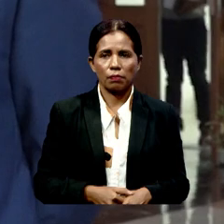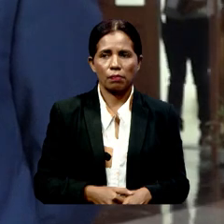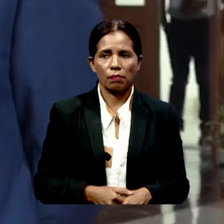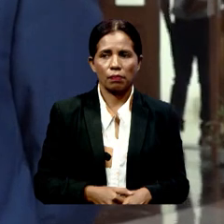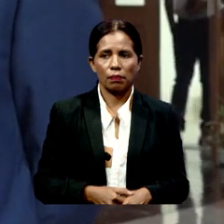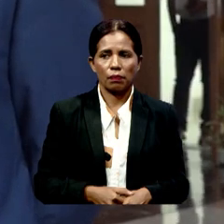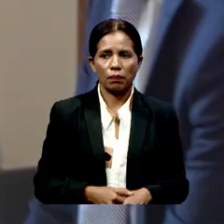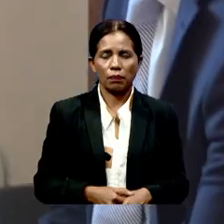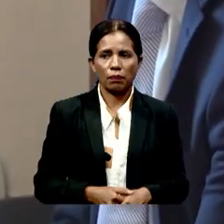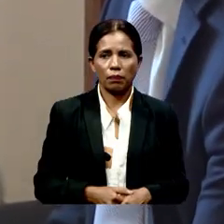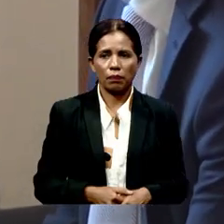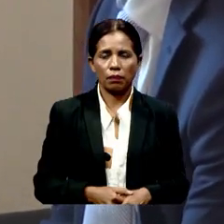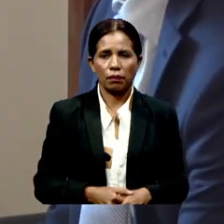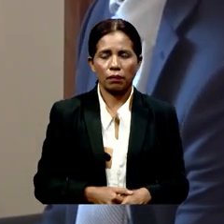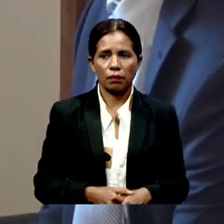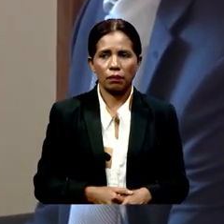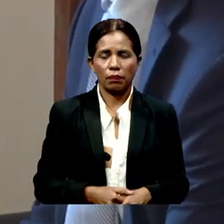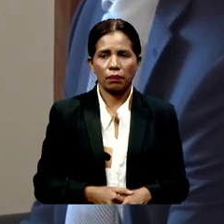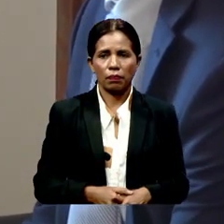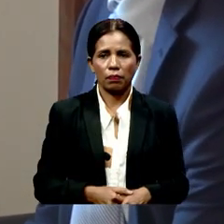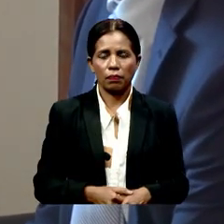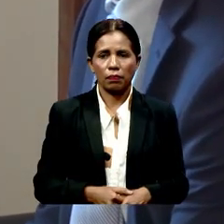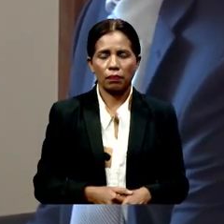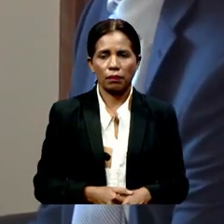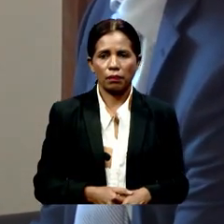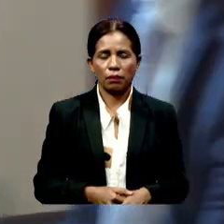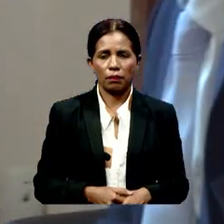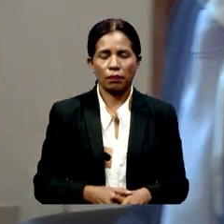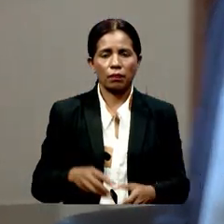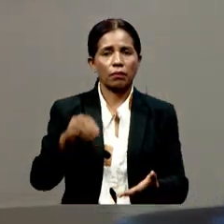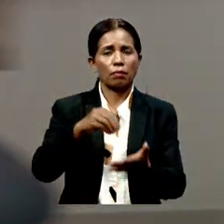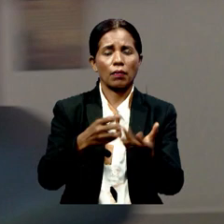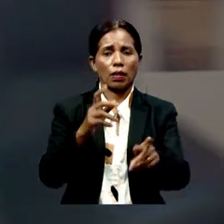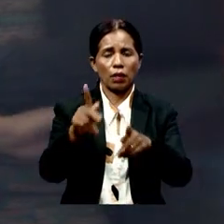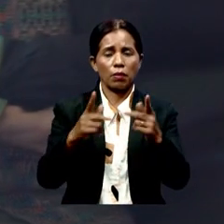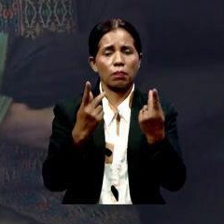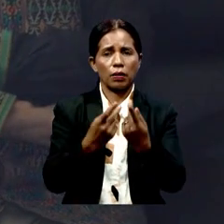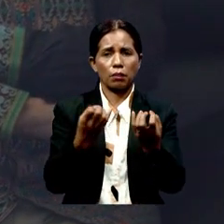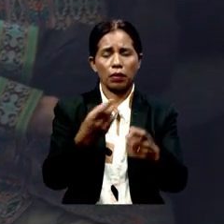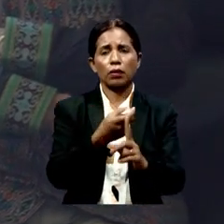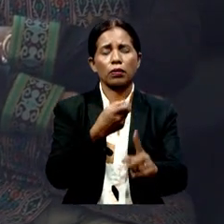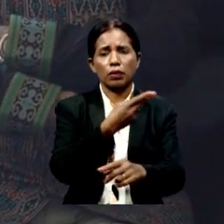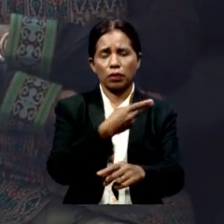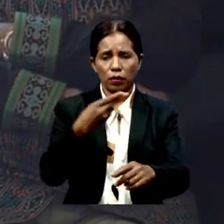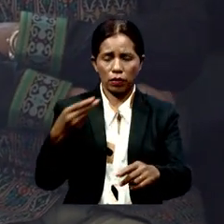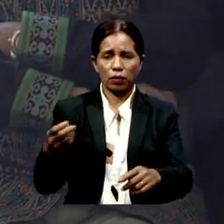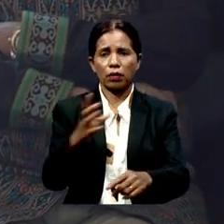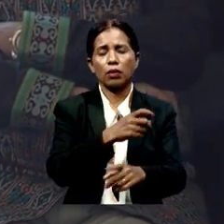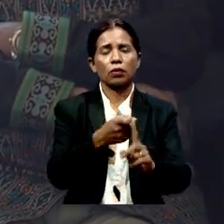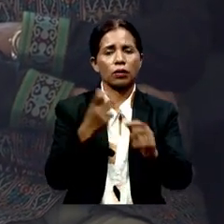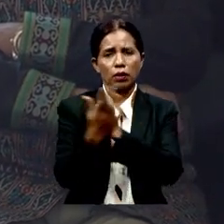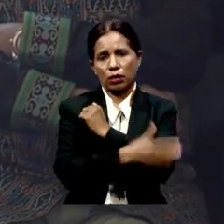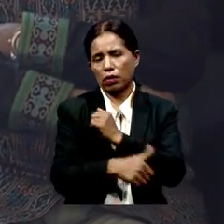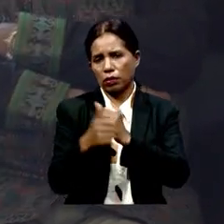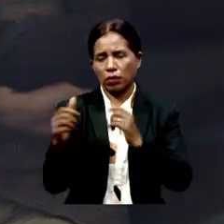So that was really encouraging. Antes de investidor lubu kida hus Indonesia Brunei Darussalam no mos hus nasan